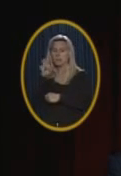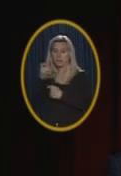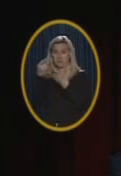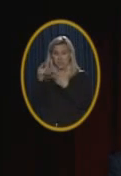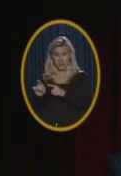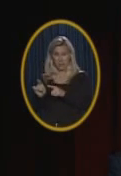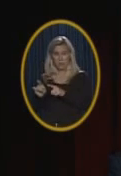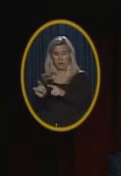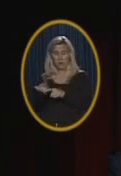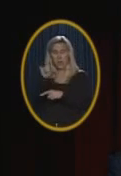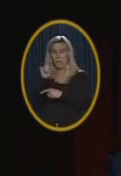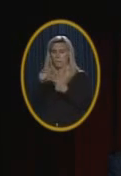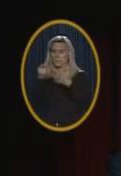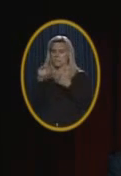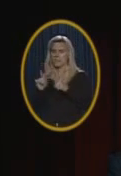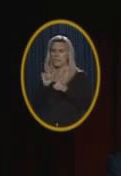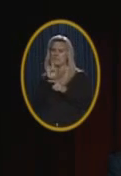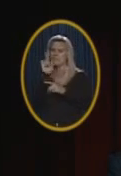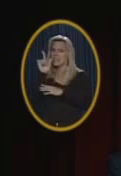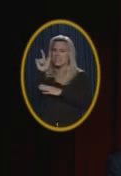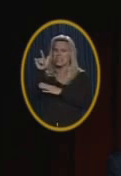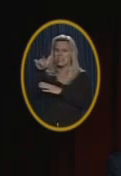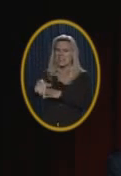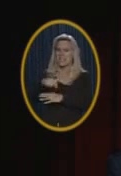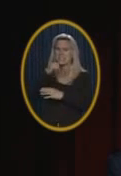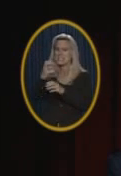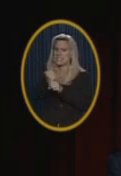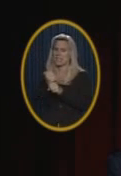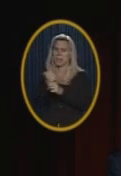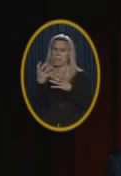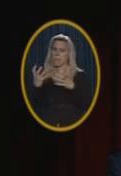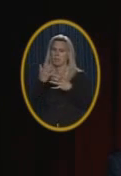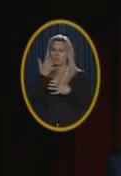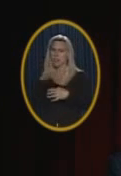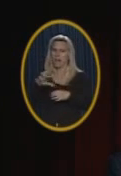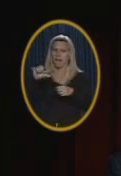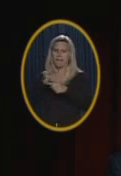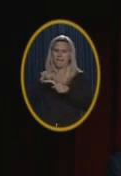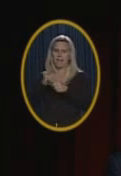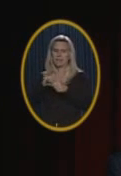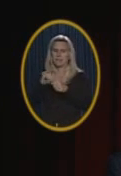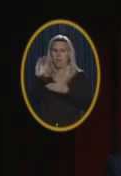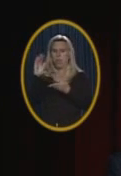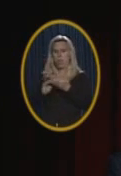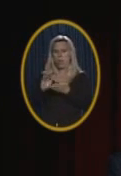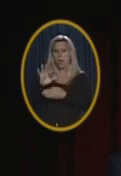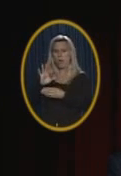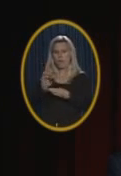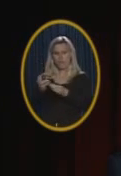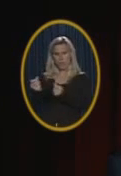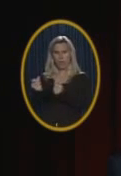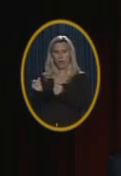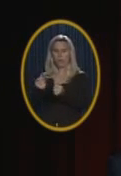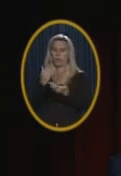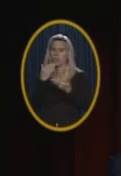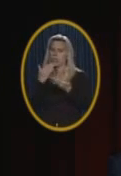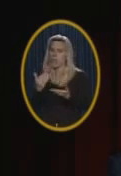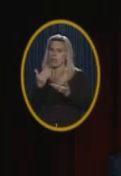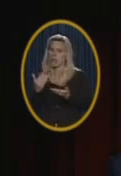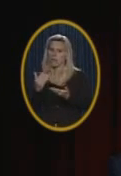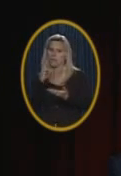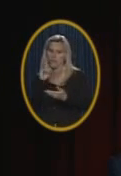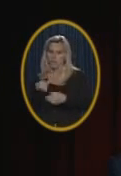happened, it must have happened so late that they didn't get much hot gas in there, and it must have been a low flow. Thank goodness to that.